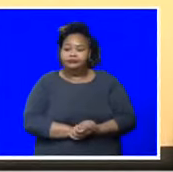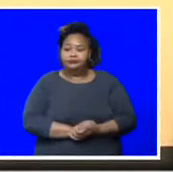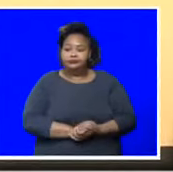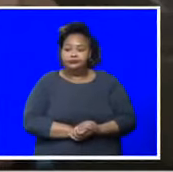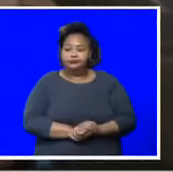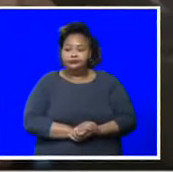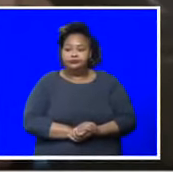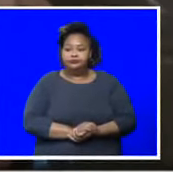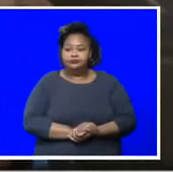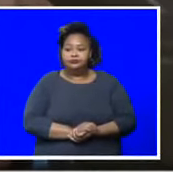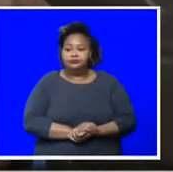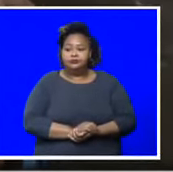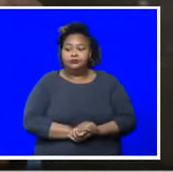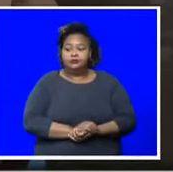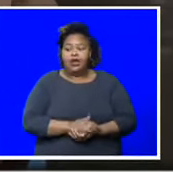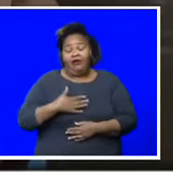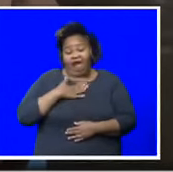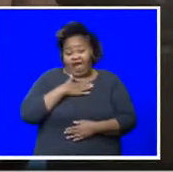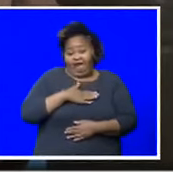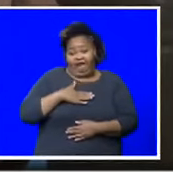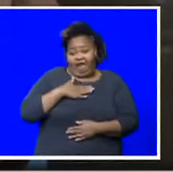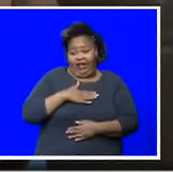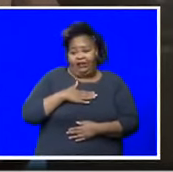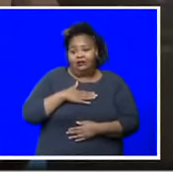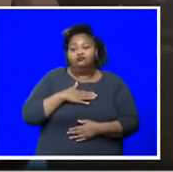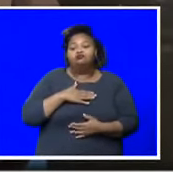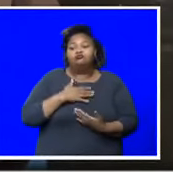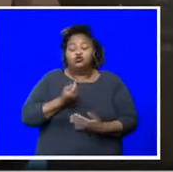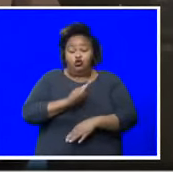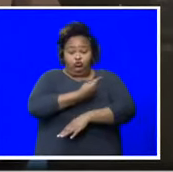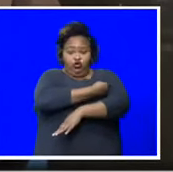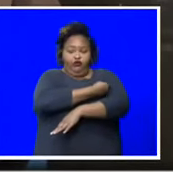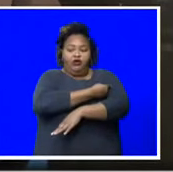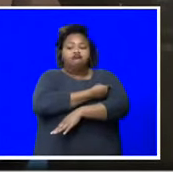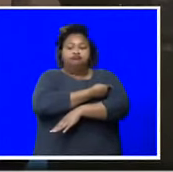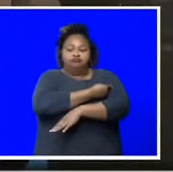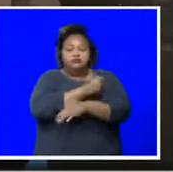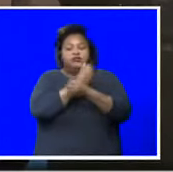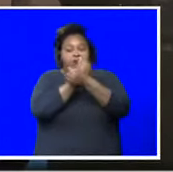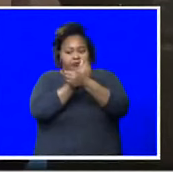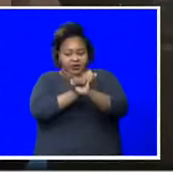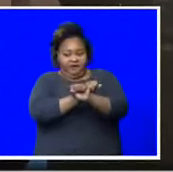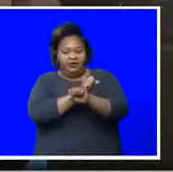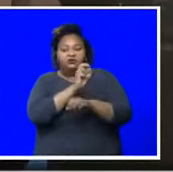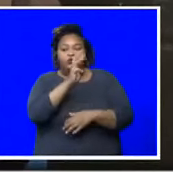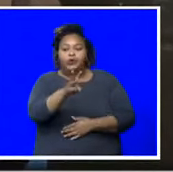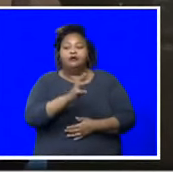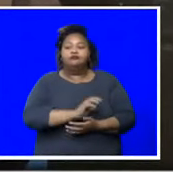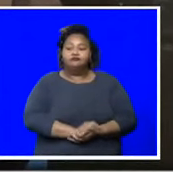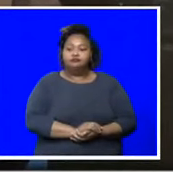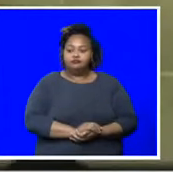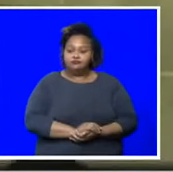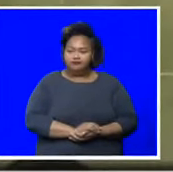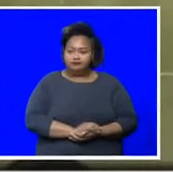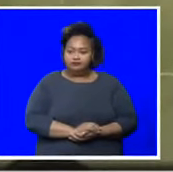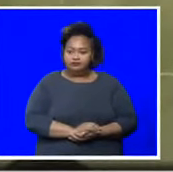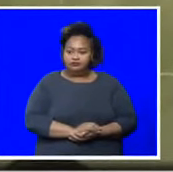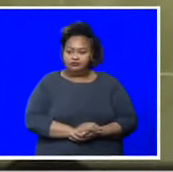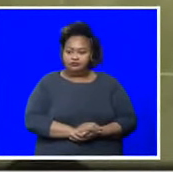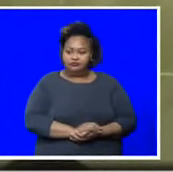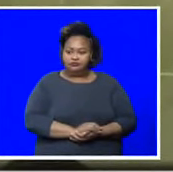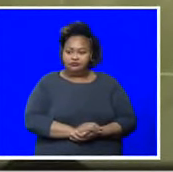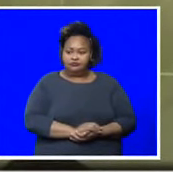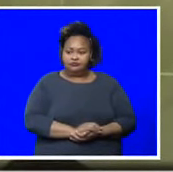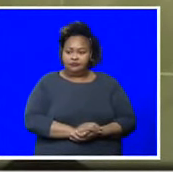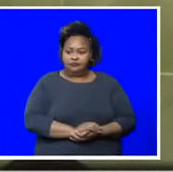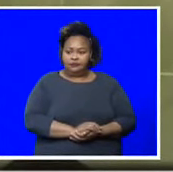nami kutongifikela kuyona le COVID noma abe before being in Saba vele nangibuka ema side effect ukuthi